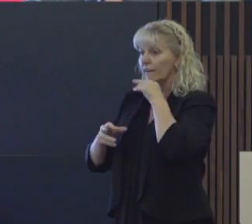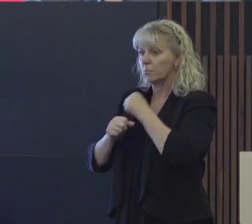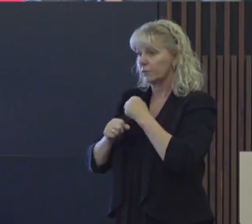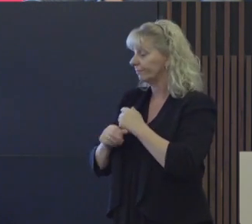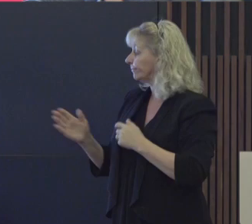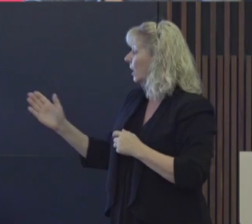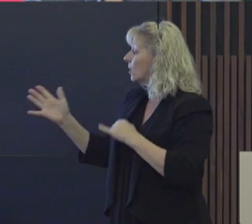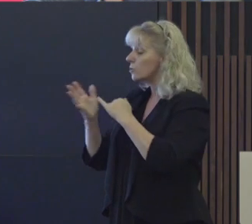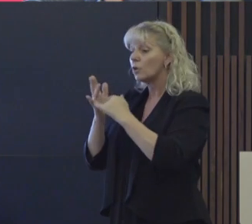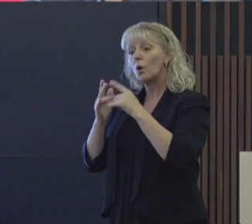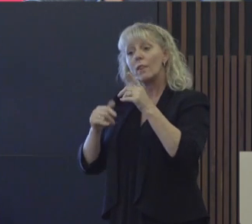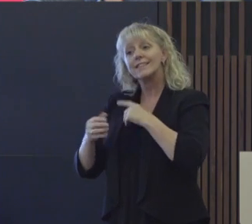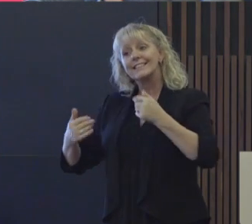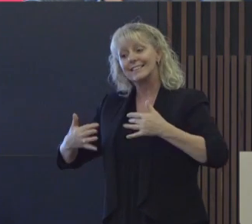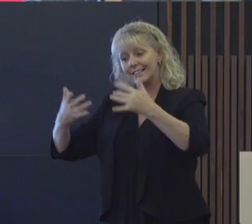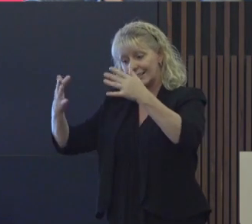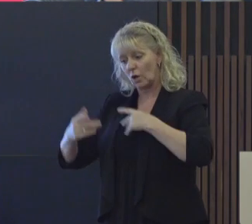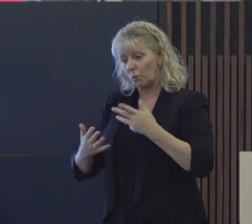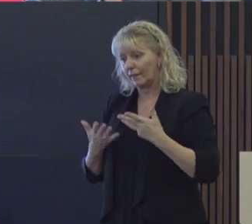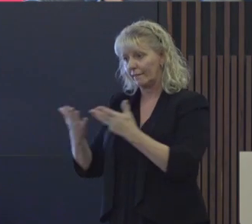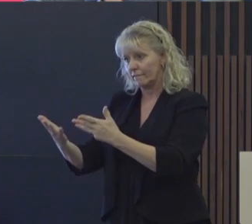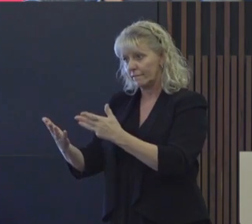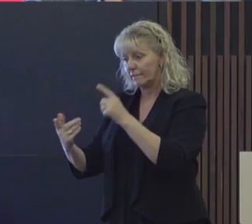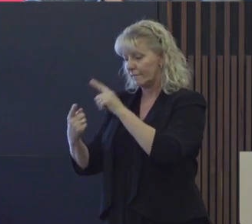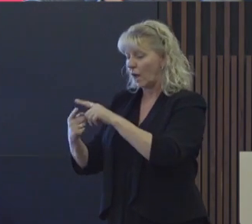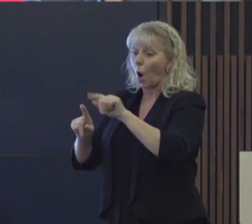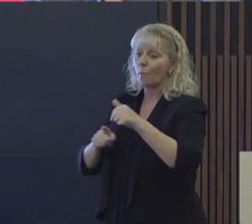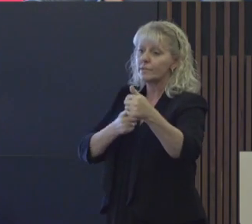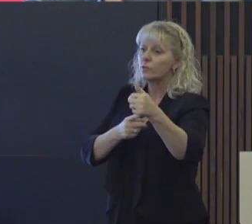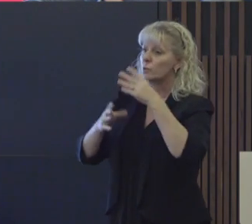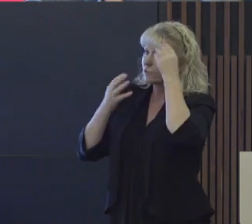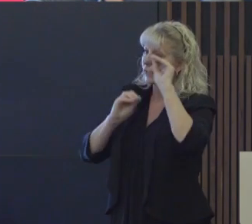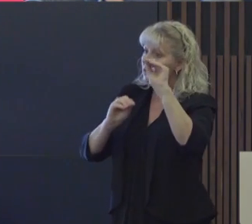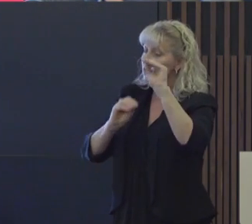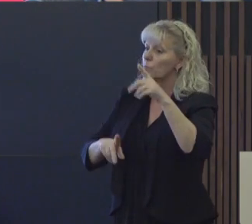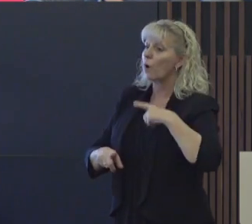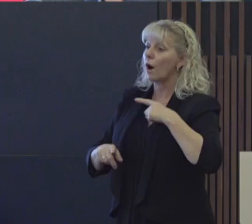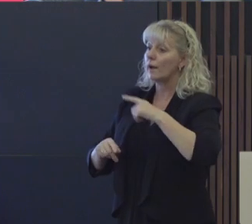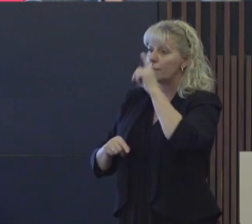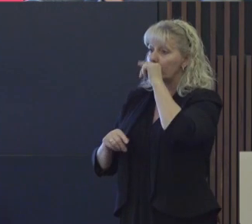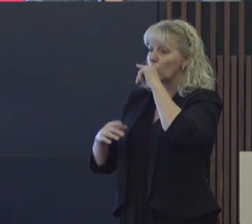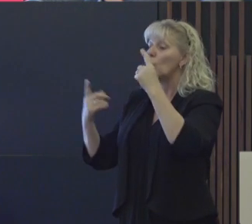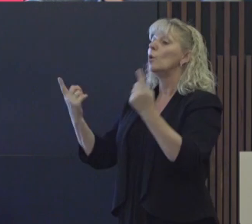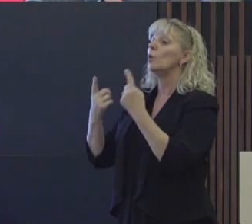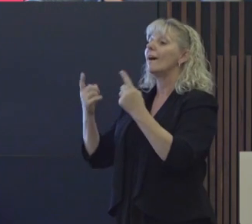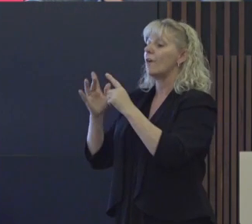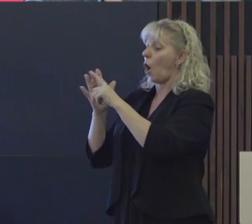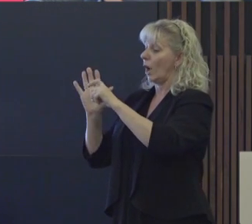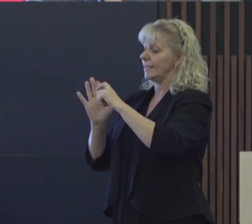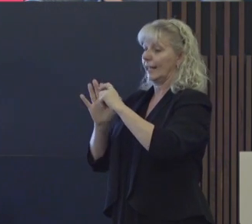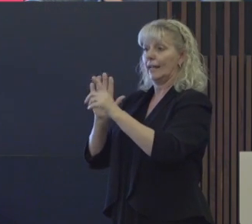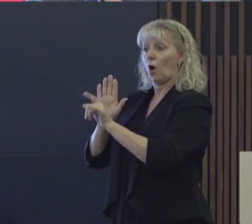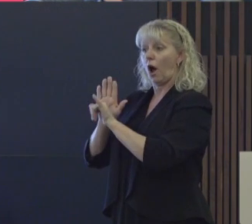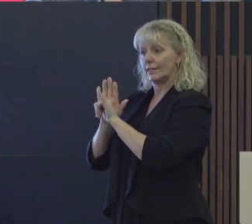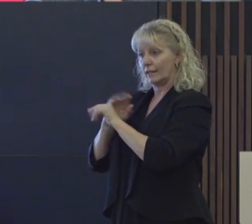statistic. It's quite the opposite of education in one sense, because people with intellectual disabilities have actually got higher